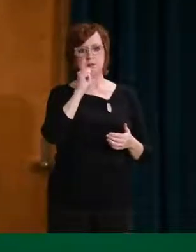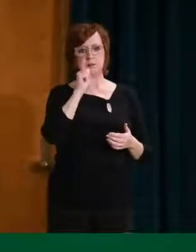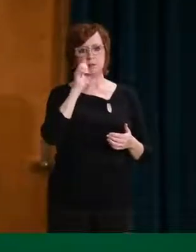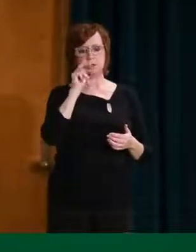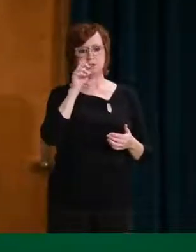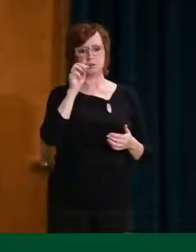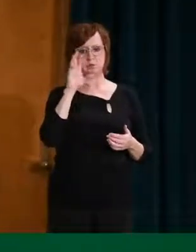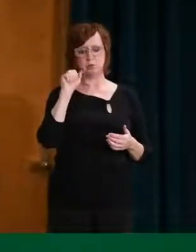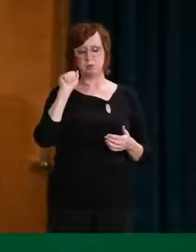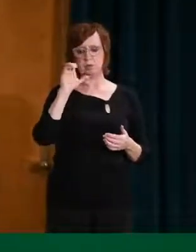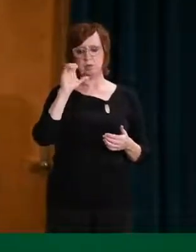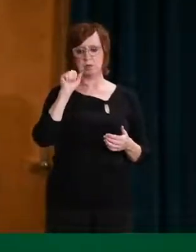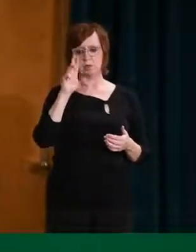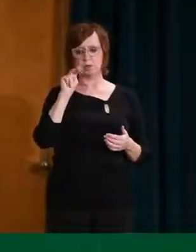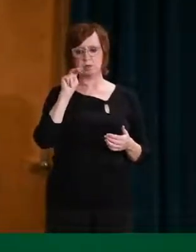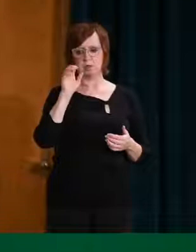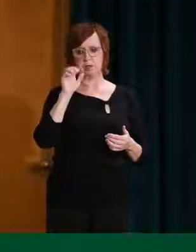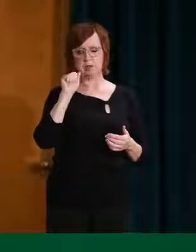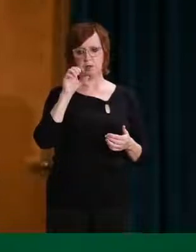from CTV.